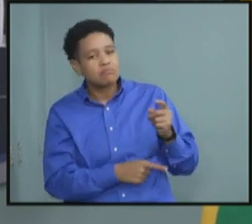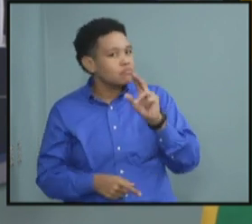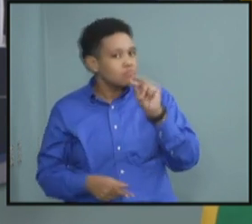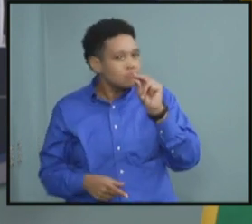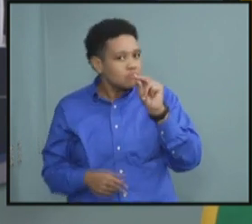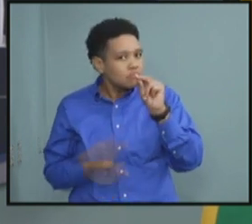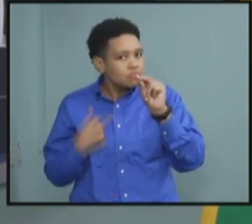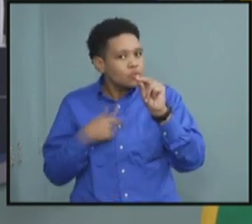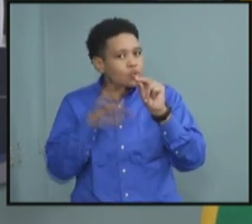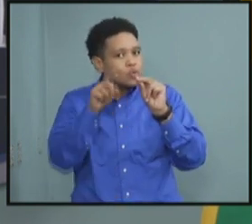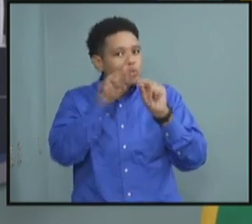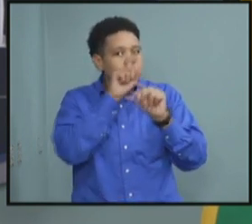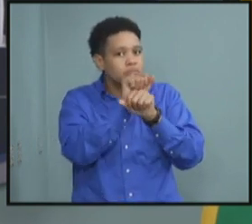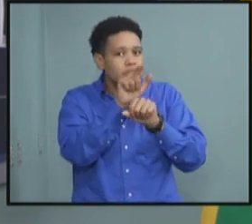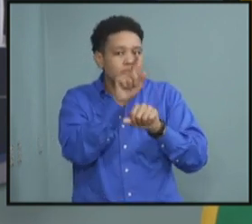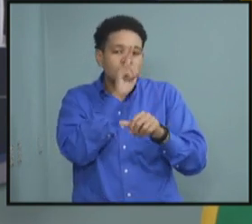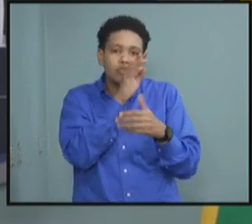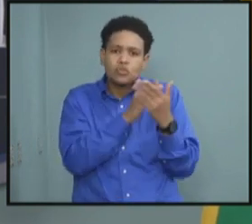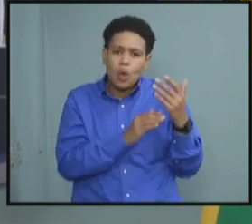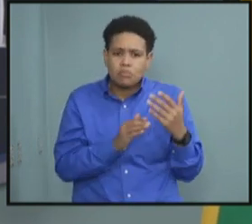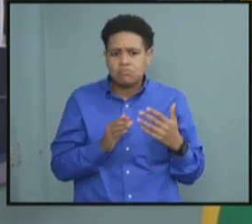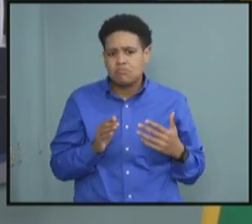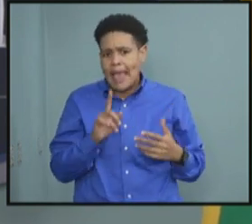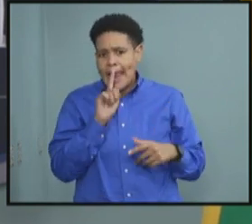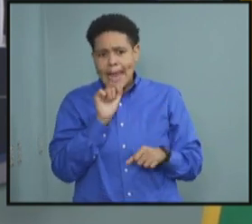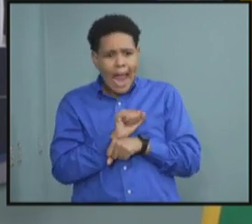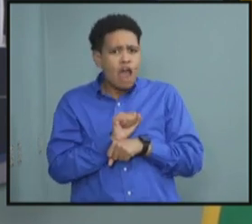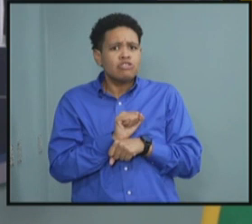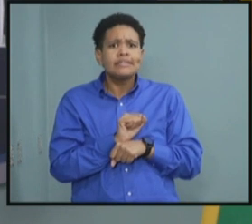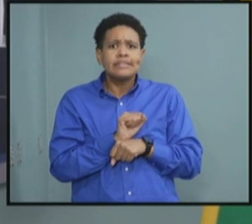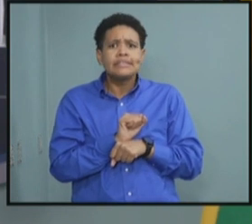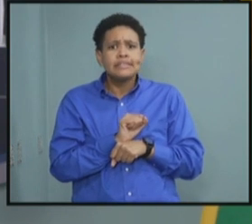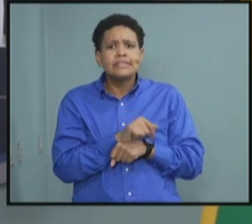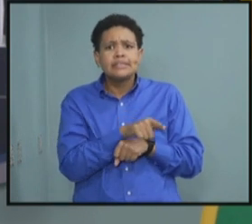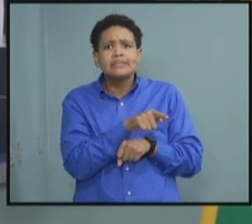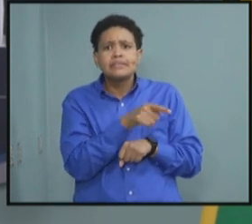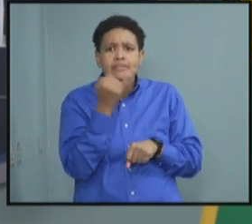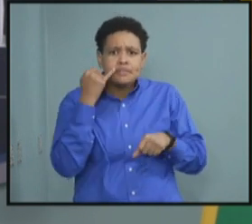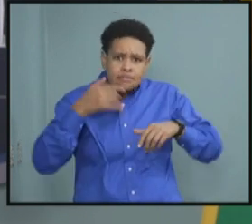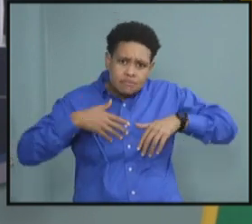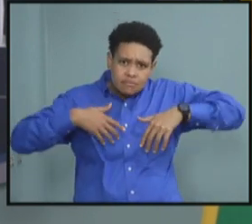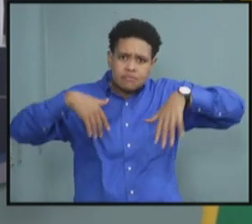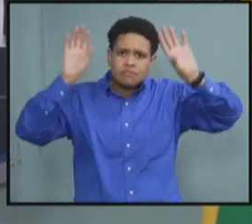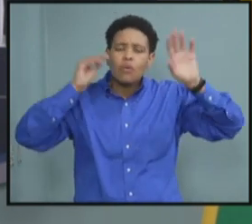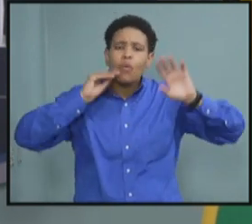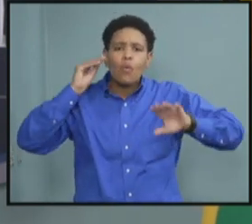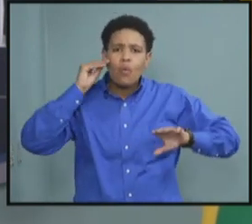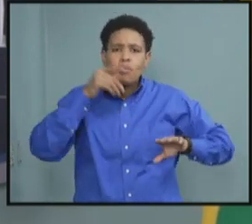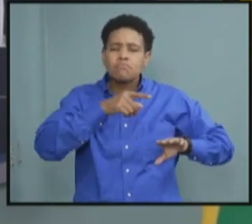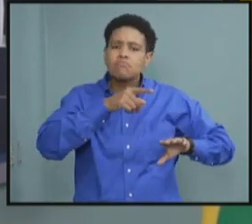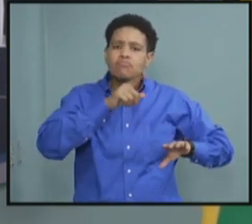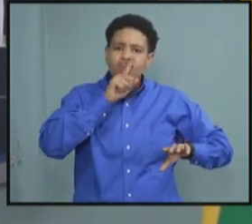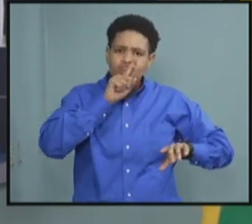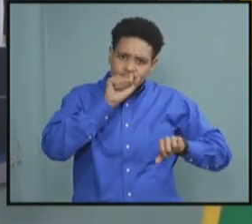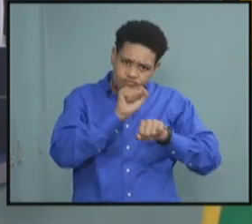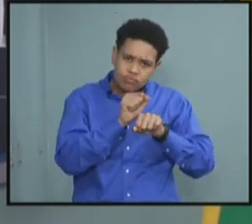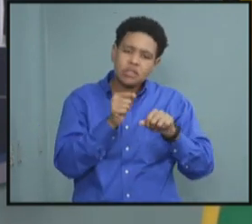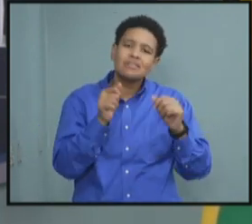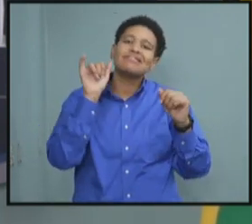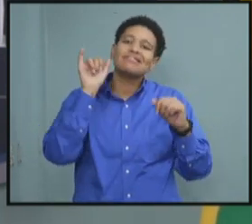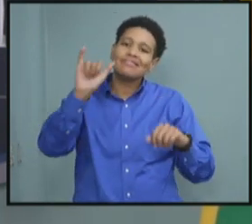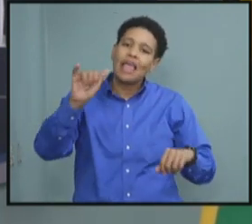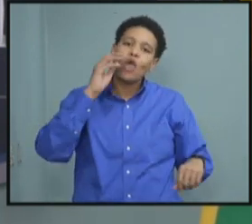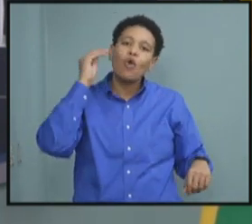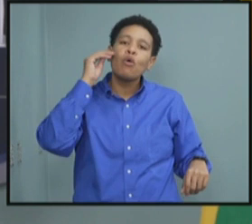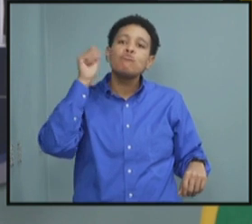in some sense, guarantee that if they are asked to stay home, that they are actually staying